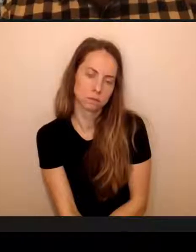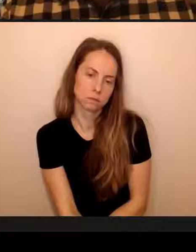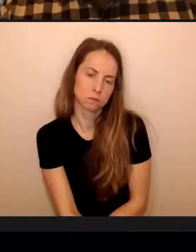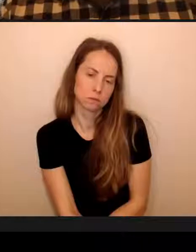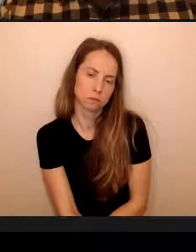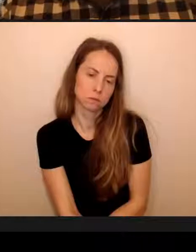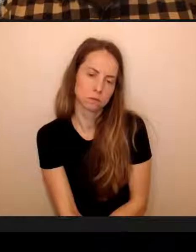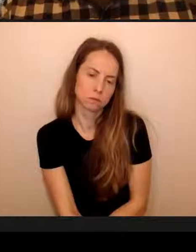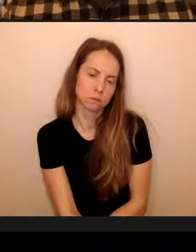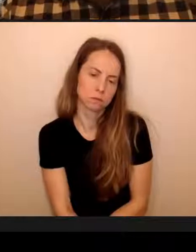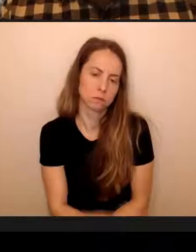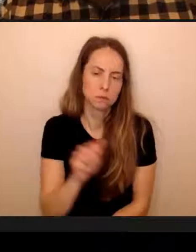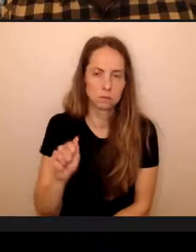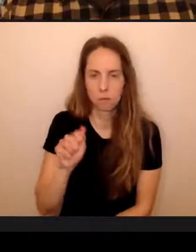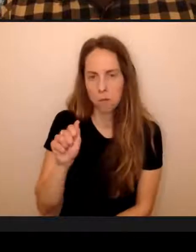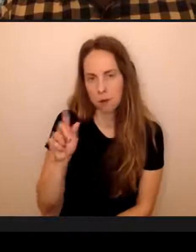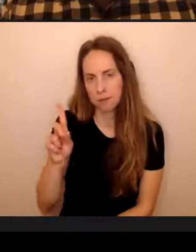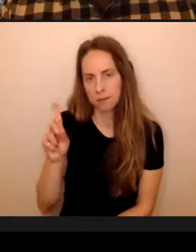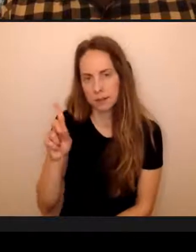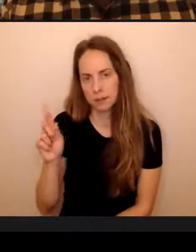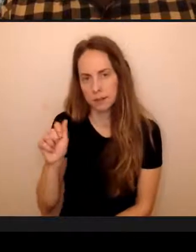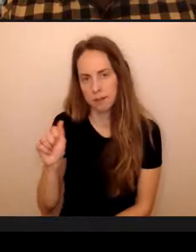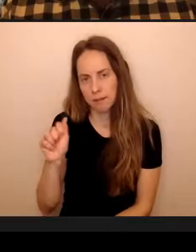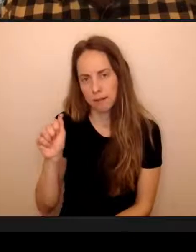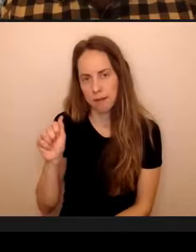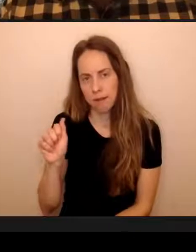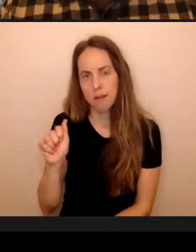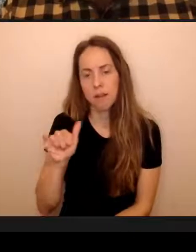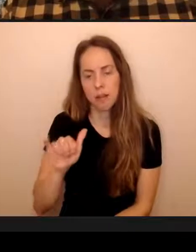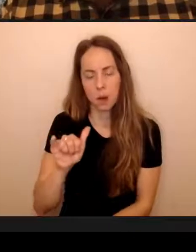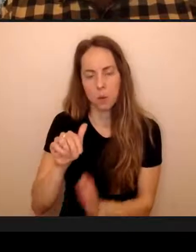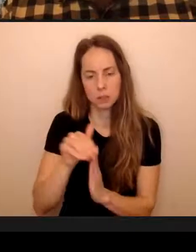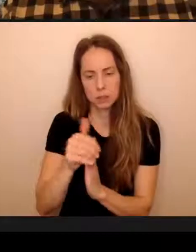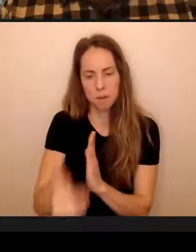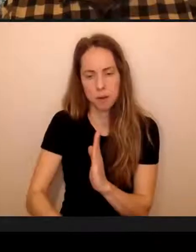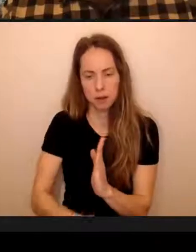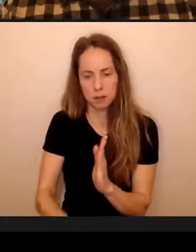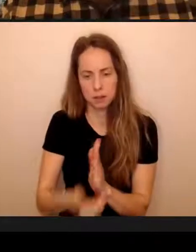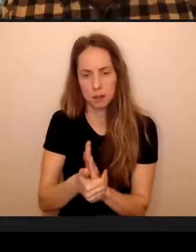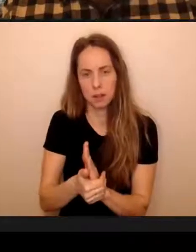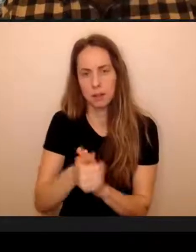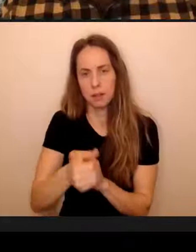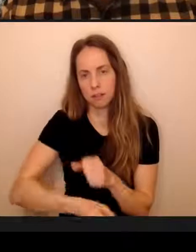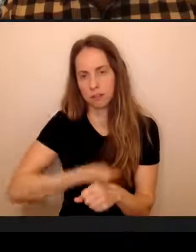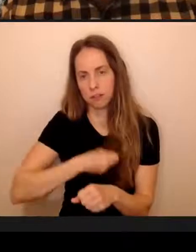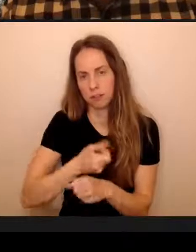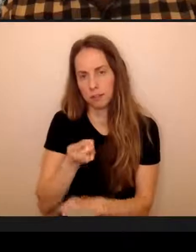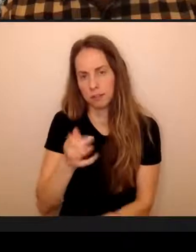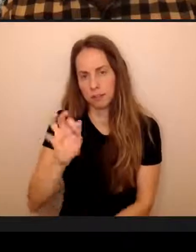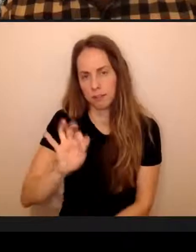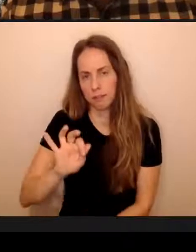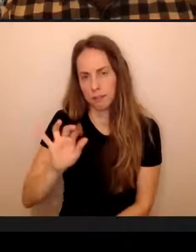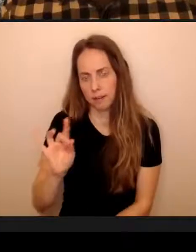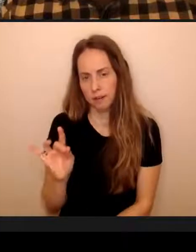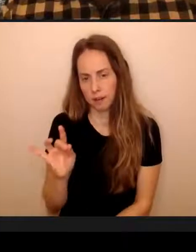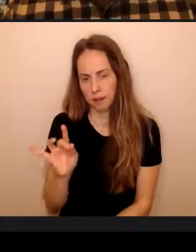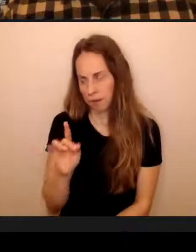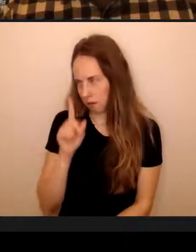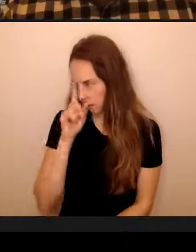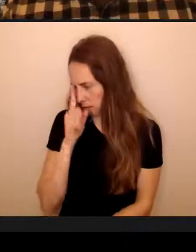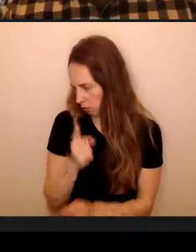The Americans with Disabilities Act was amended in 1998. Is that the right year?